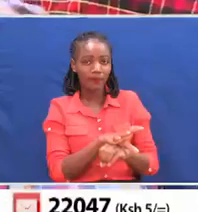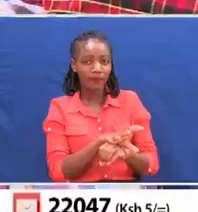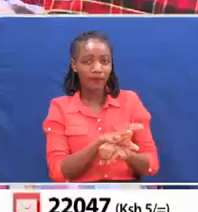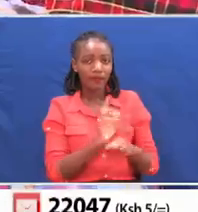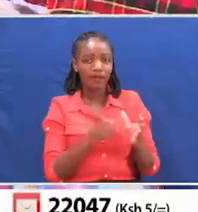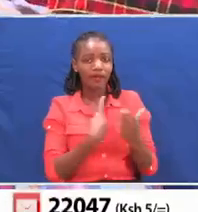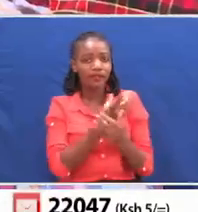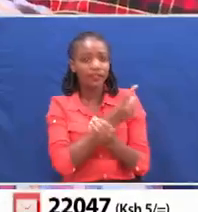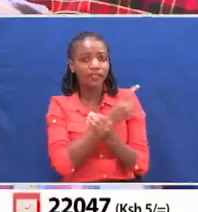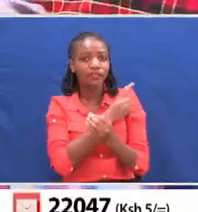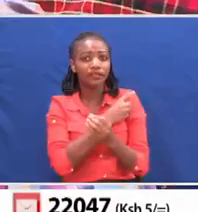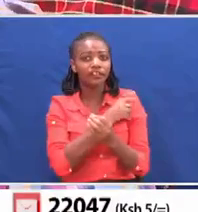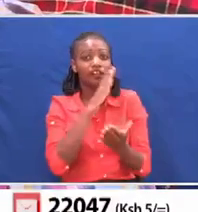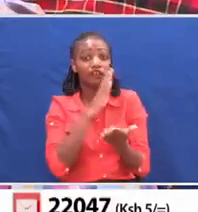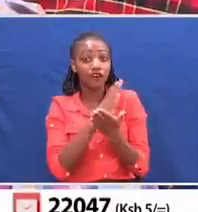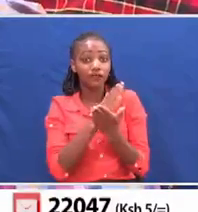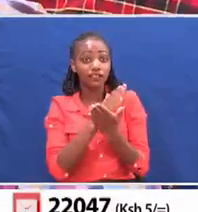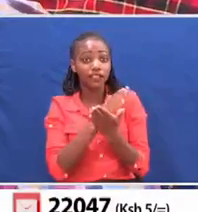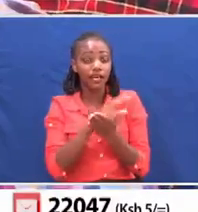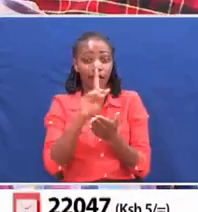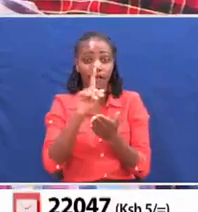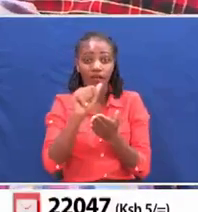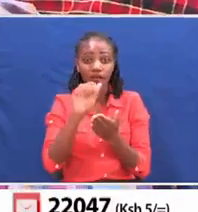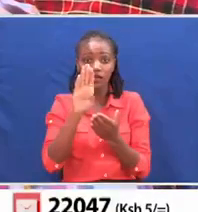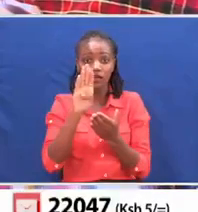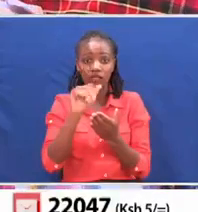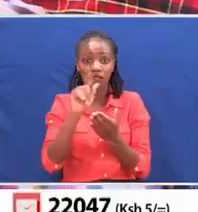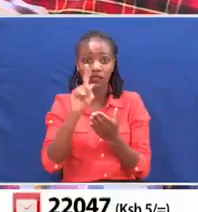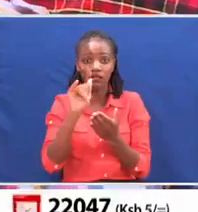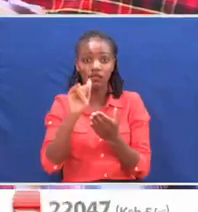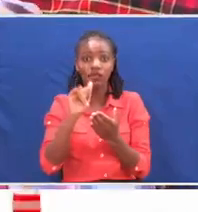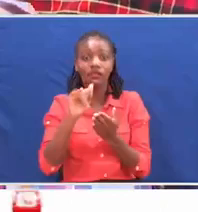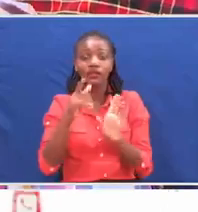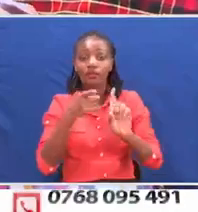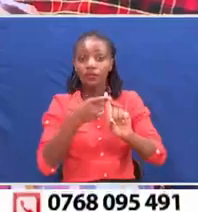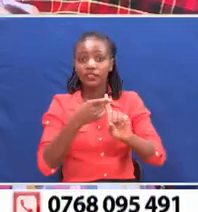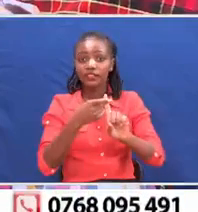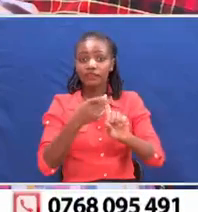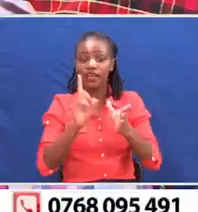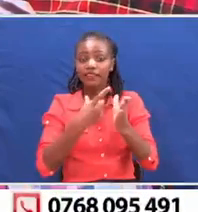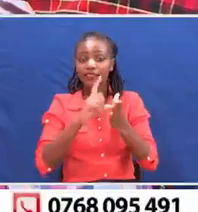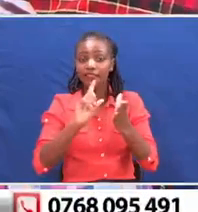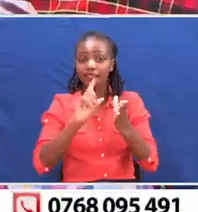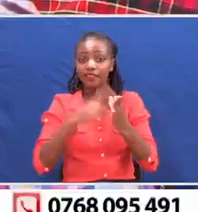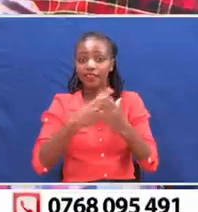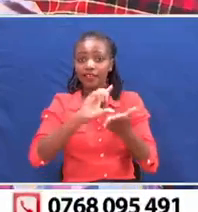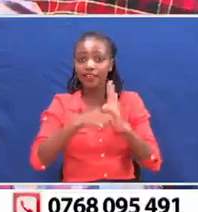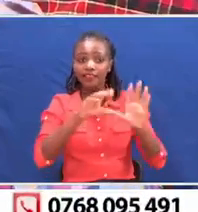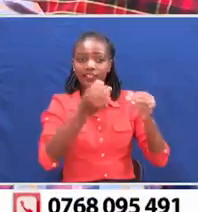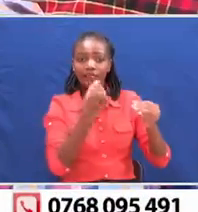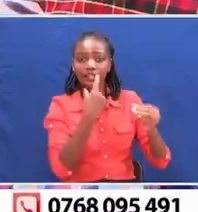to which he tested positive, but put under medication. There was no need for